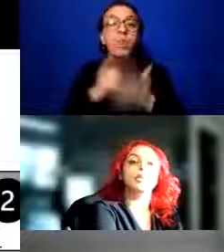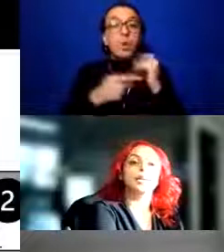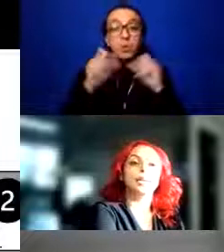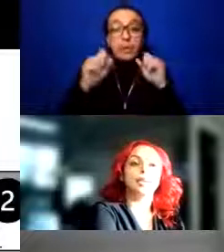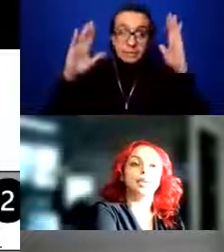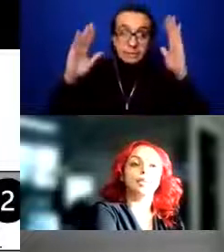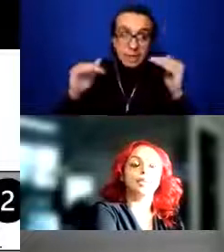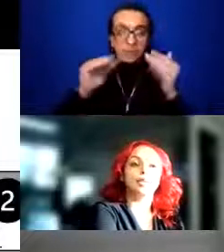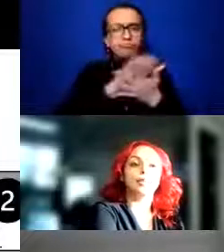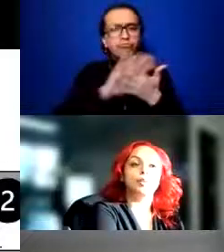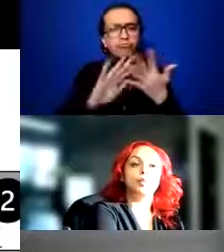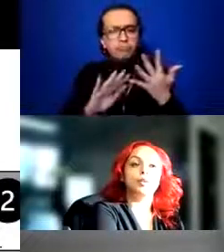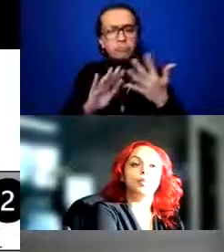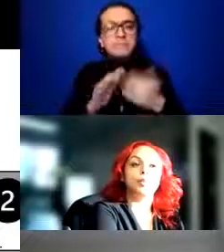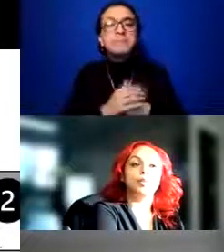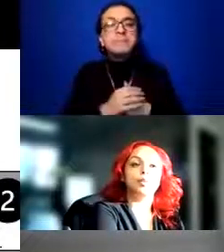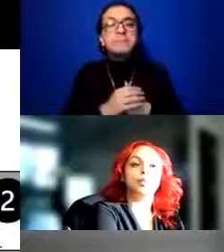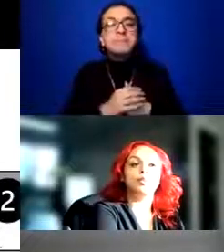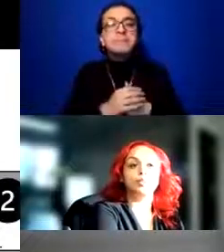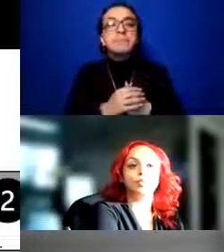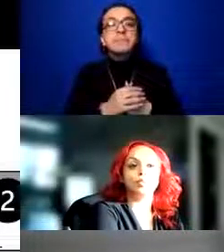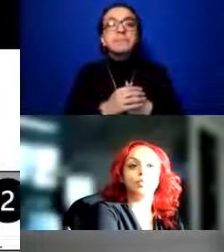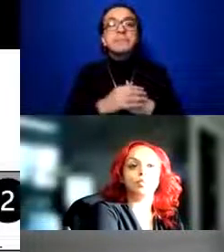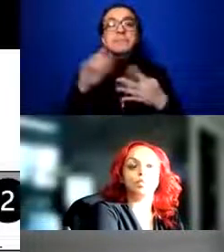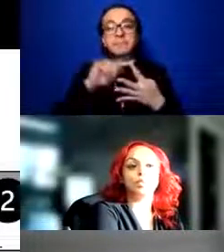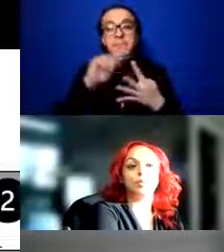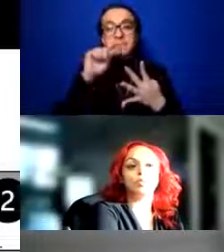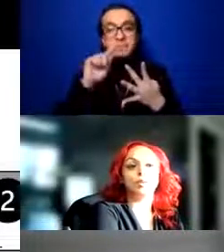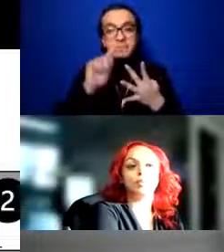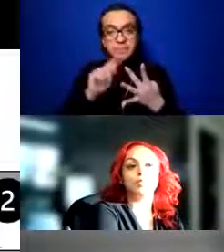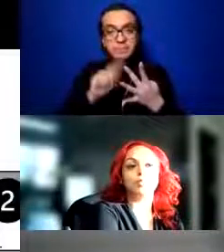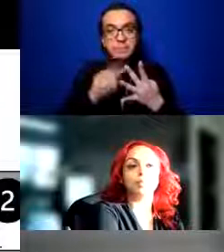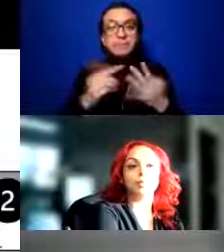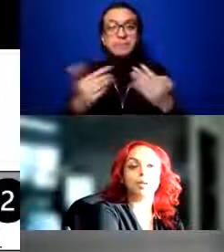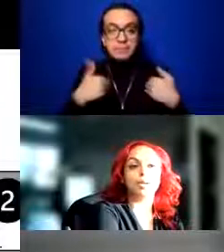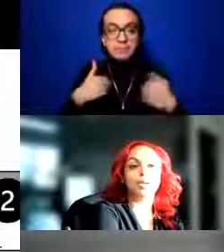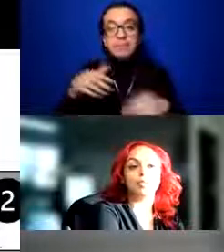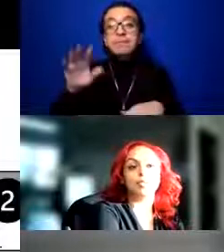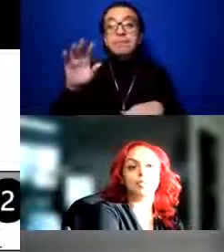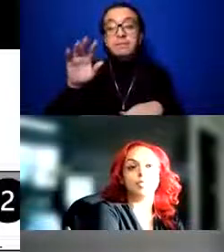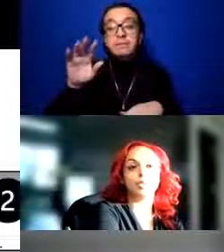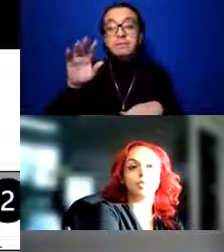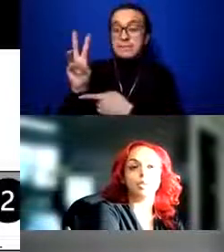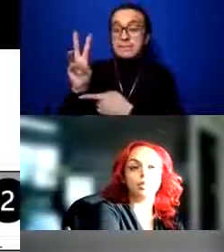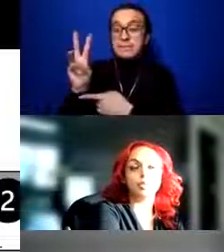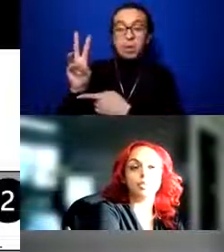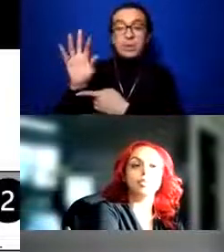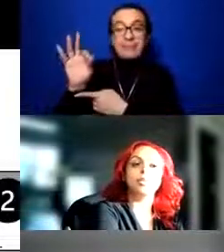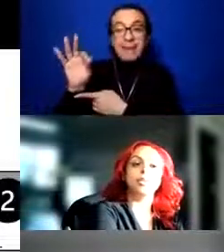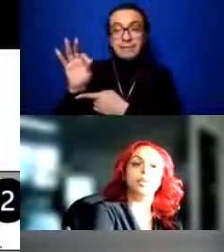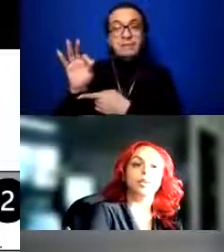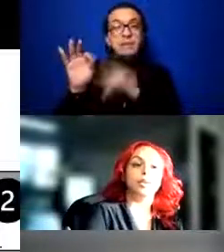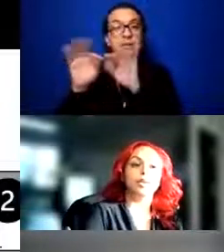expect, and along with enclosed, documents. So that was the W-9, that's the second